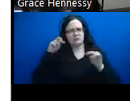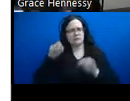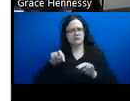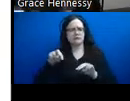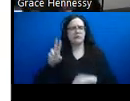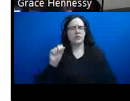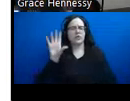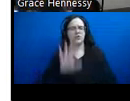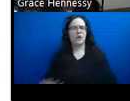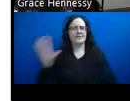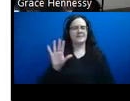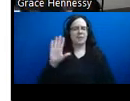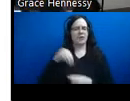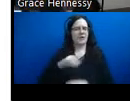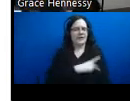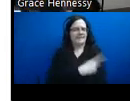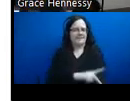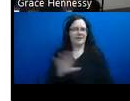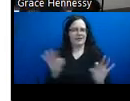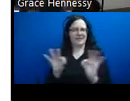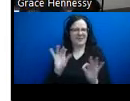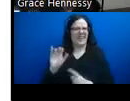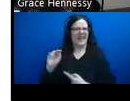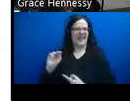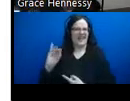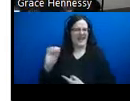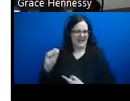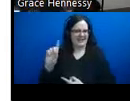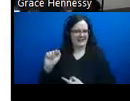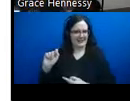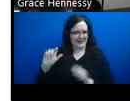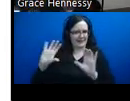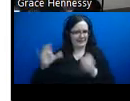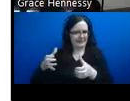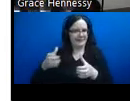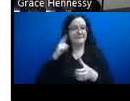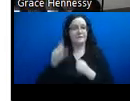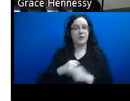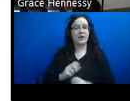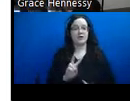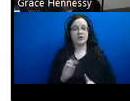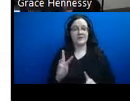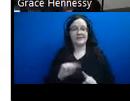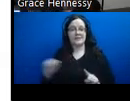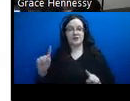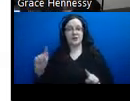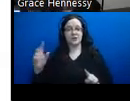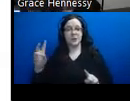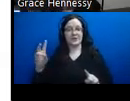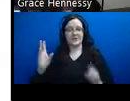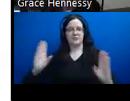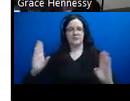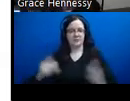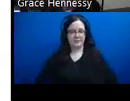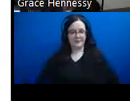nationwide inpatient sample, or the NIS data set, for the years 2006 to 2017. They found